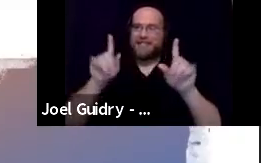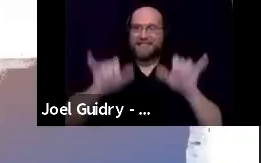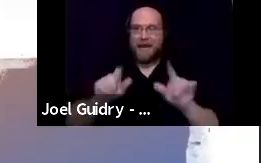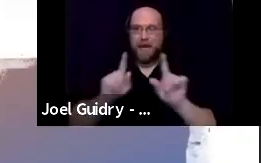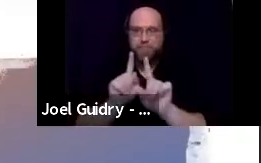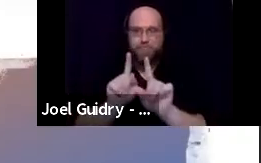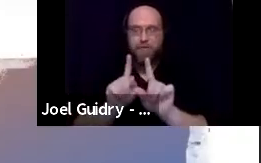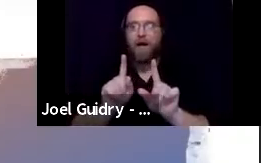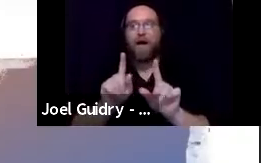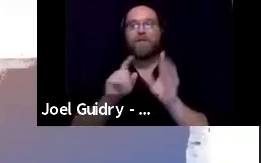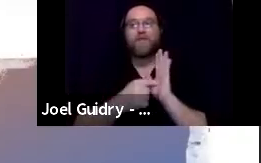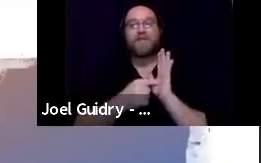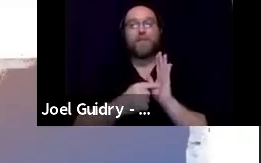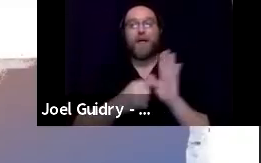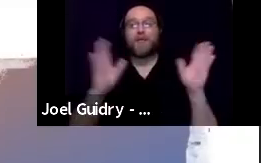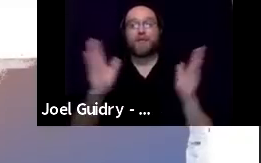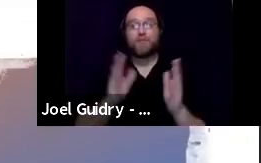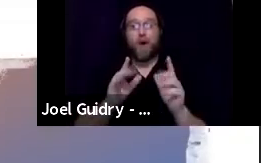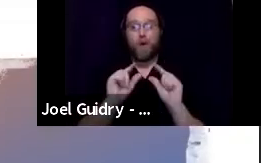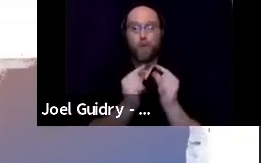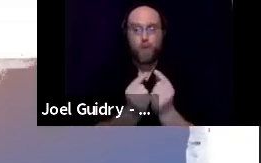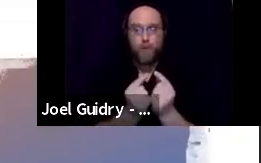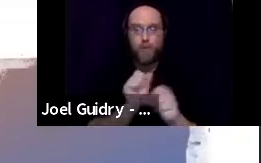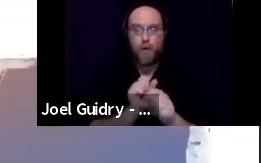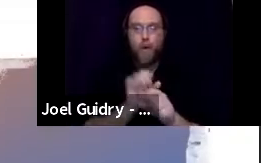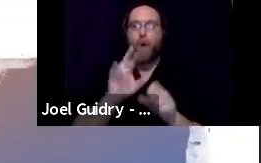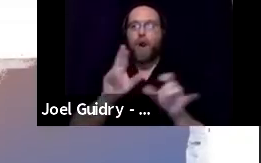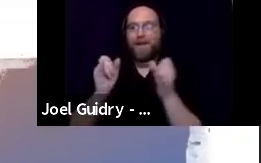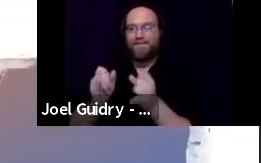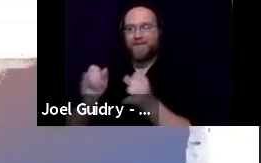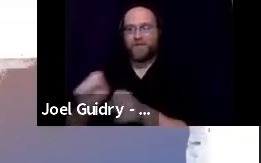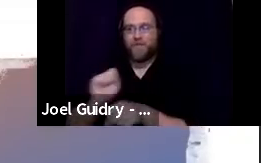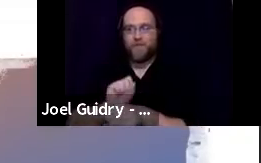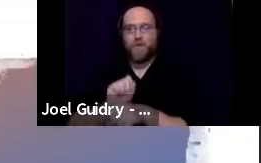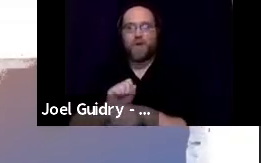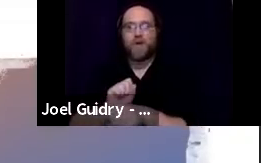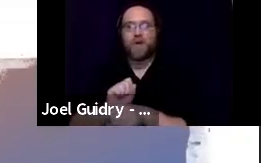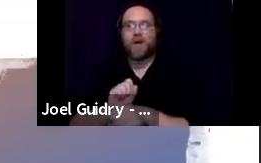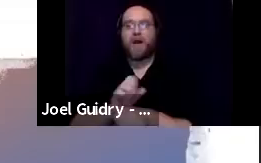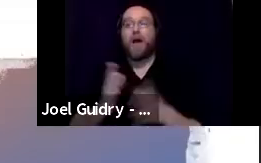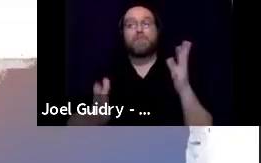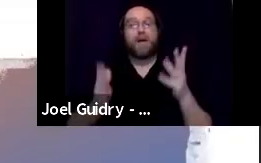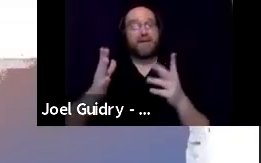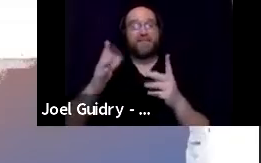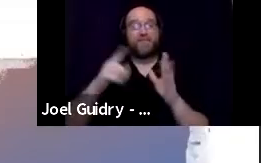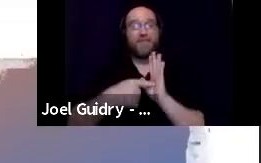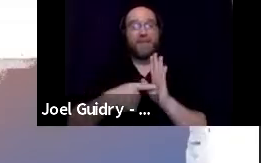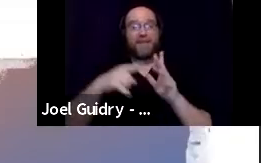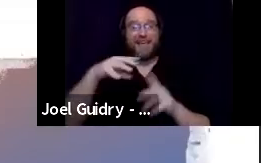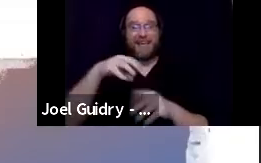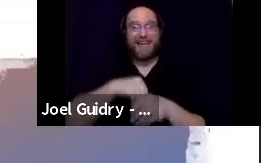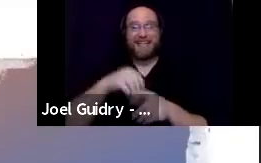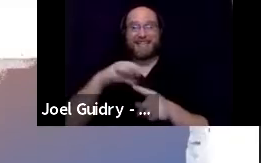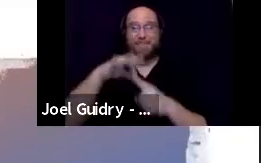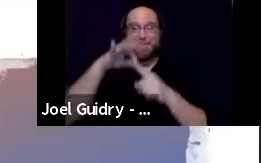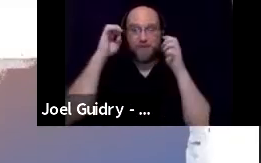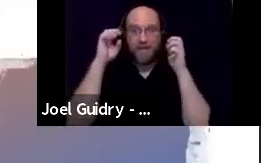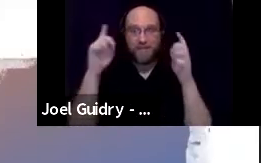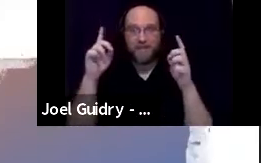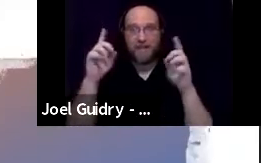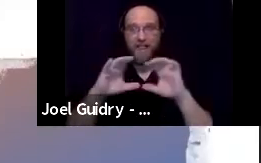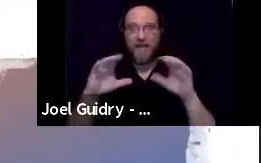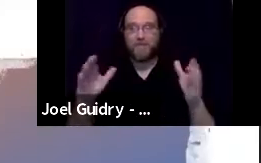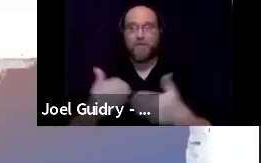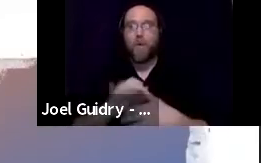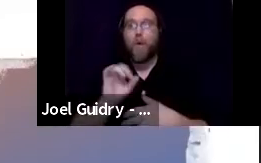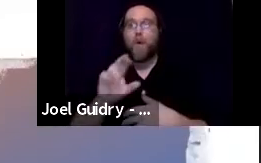or individual work, and might most likely be in our special ed classrooms or classrooms where we're helping